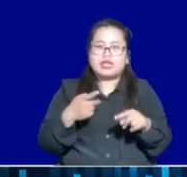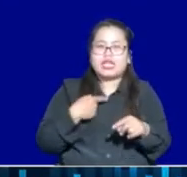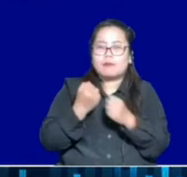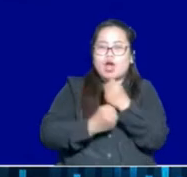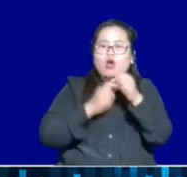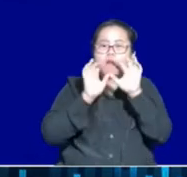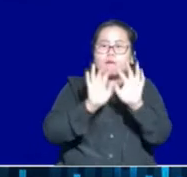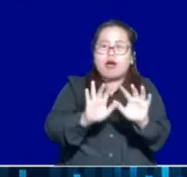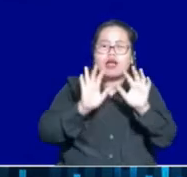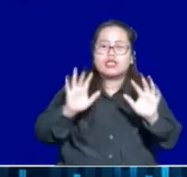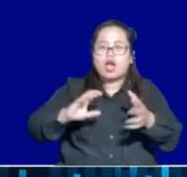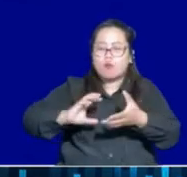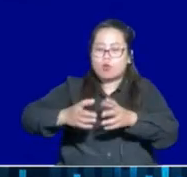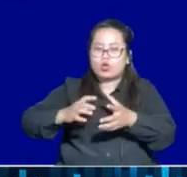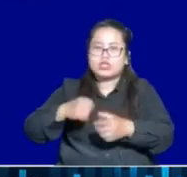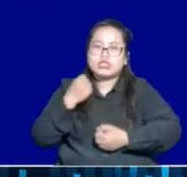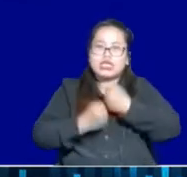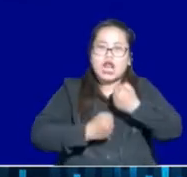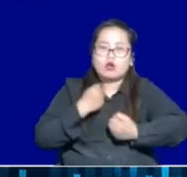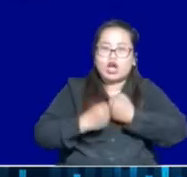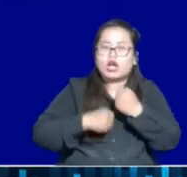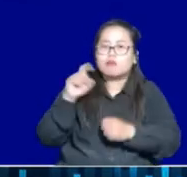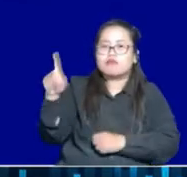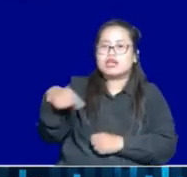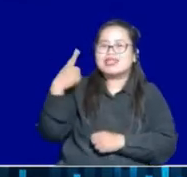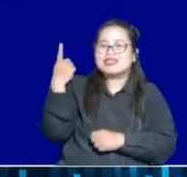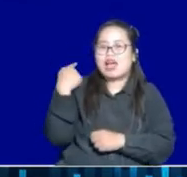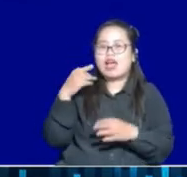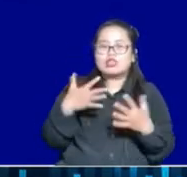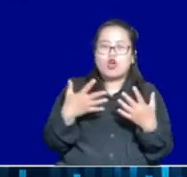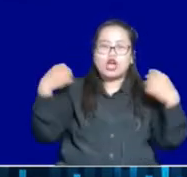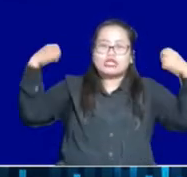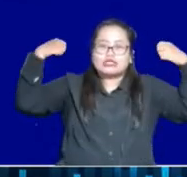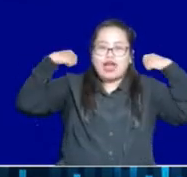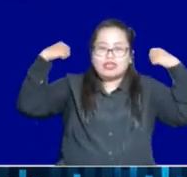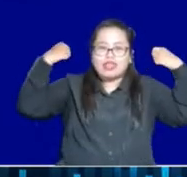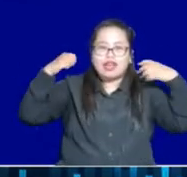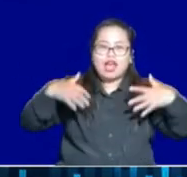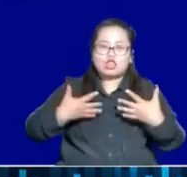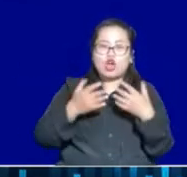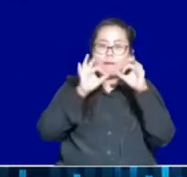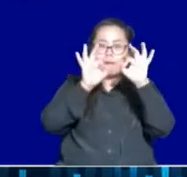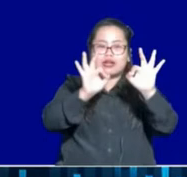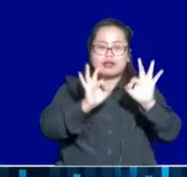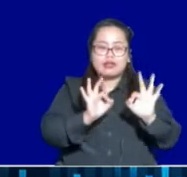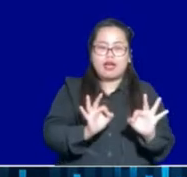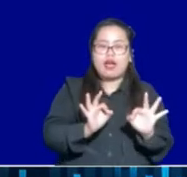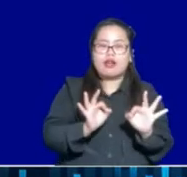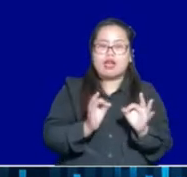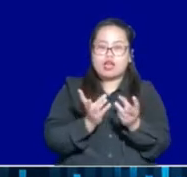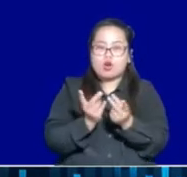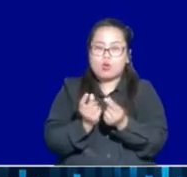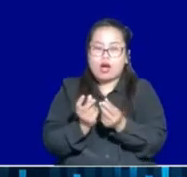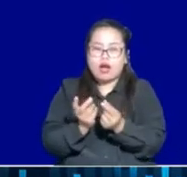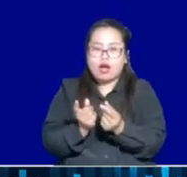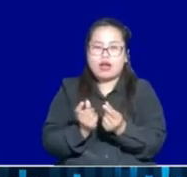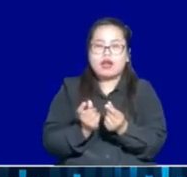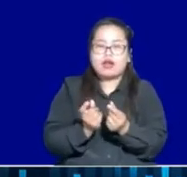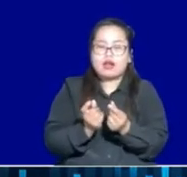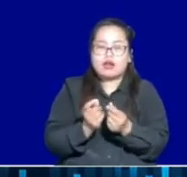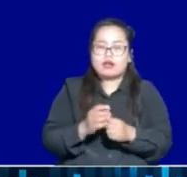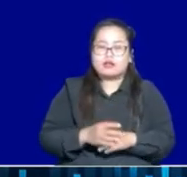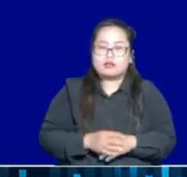healthcare, education, finance, et cetera. And this is a new industry map that we use to try to map where